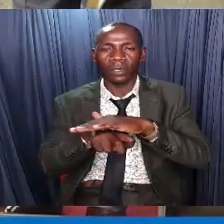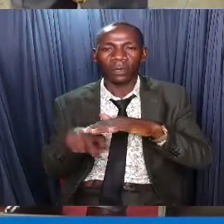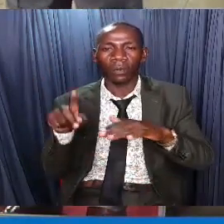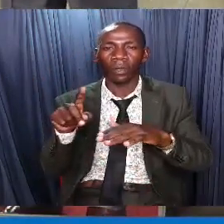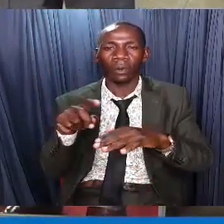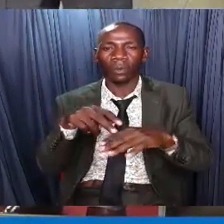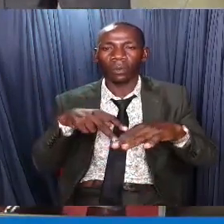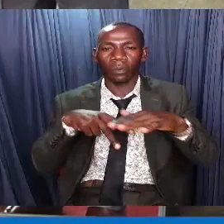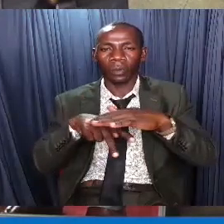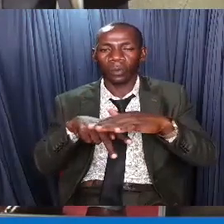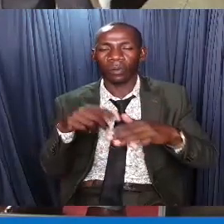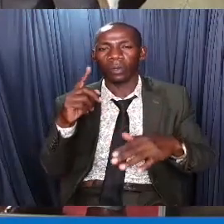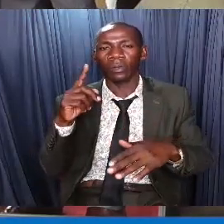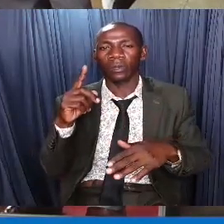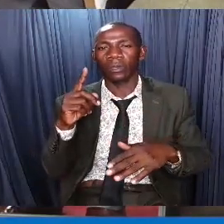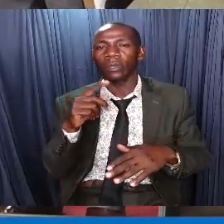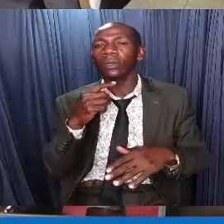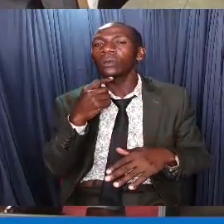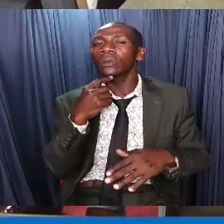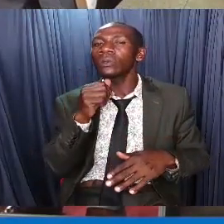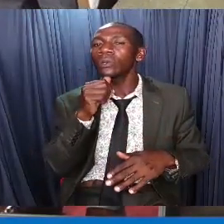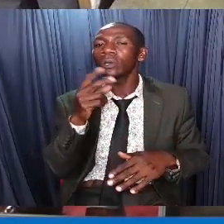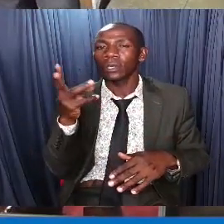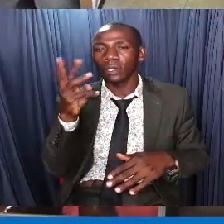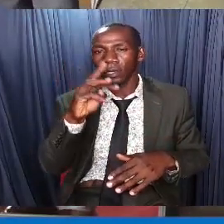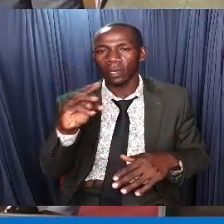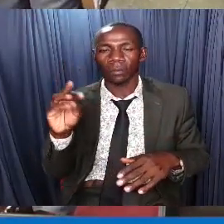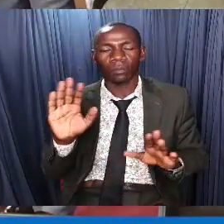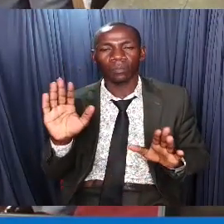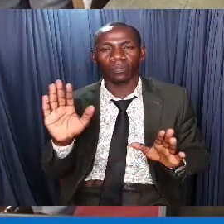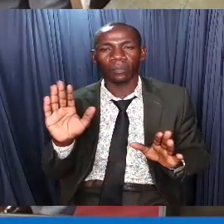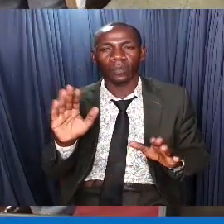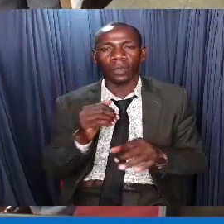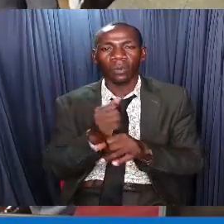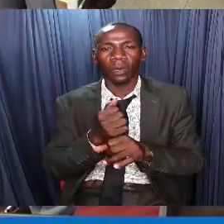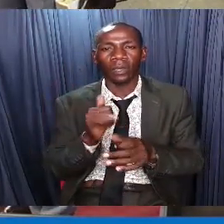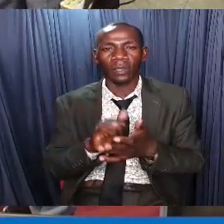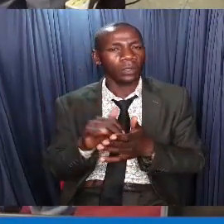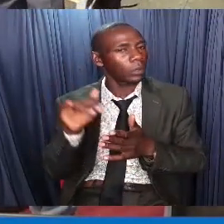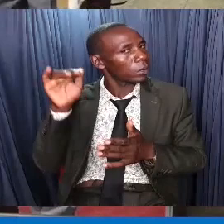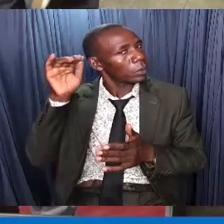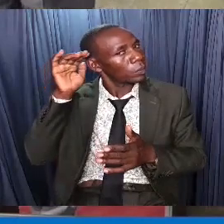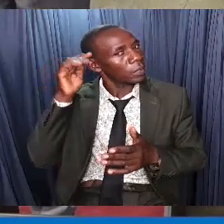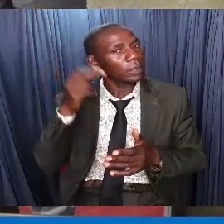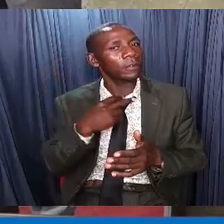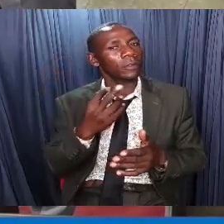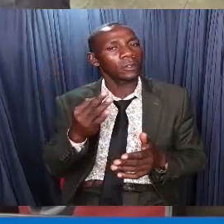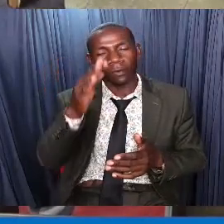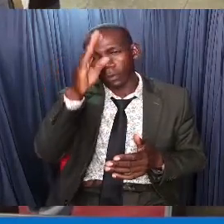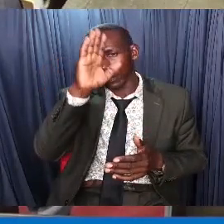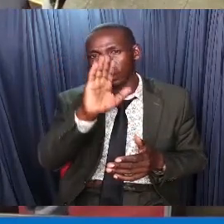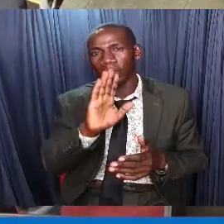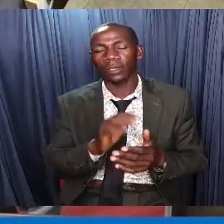One in standard one, one in nursery. Wale wenzangu hawaambii wao. My fellow guys were not told that. Ninapofanya hivyo nimetii sauti ya Mungu. Whenever I do so, obey the voice of